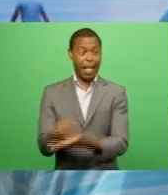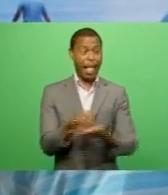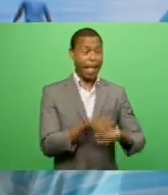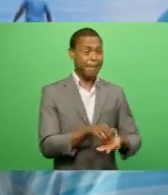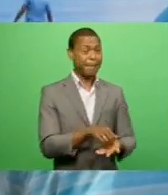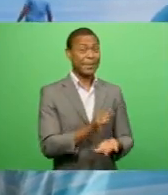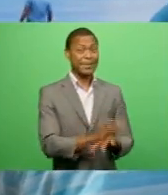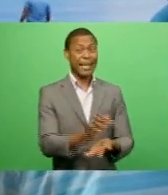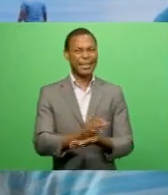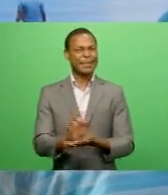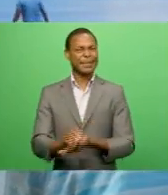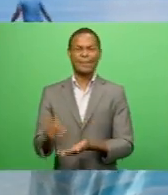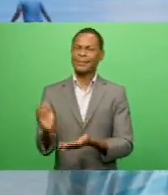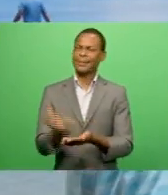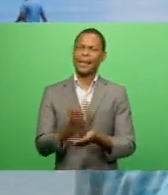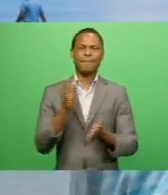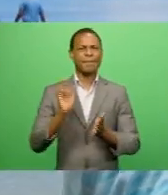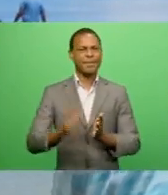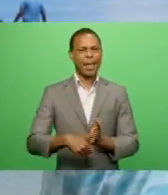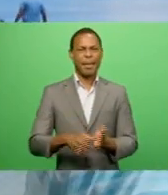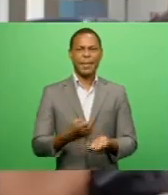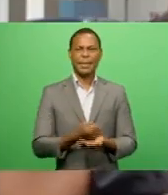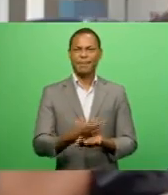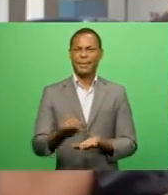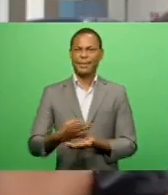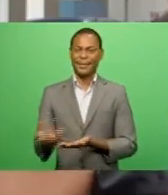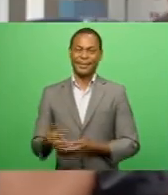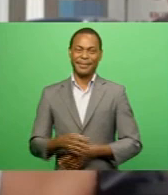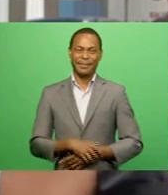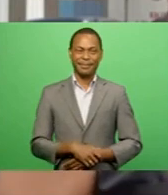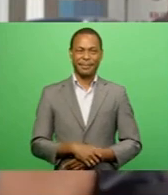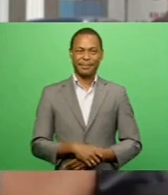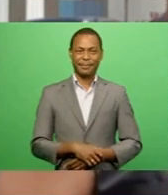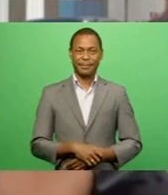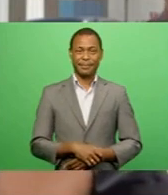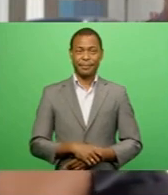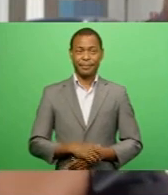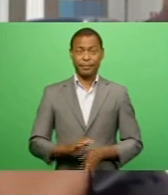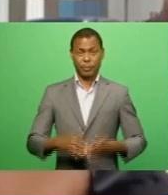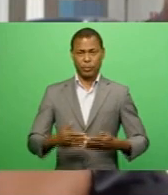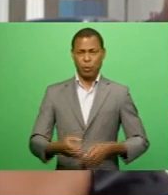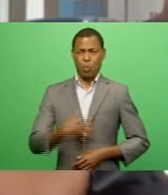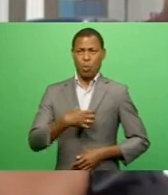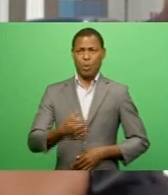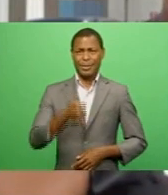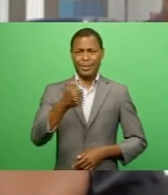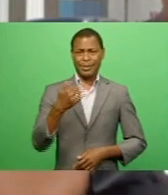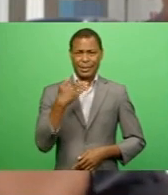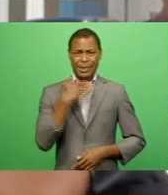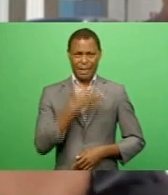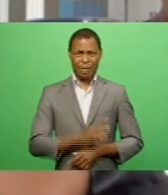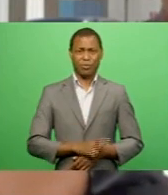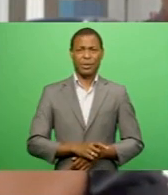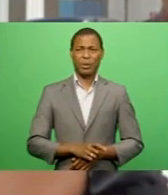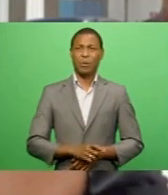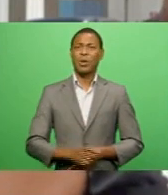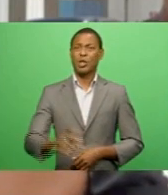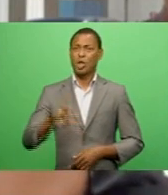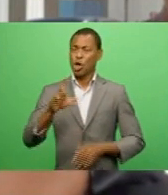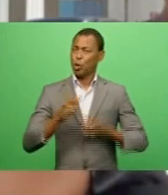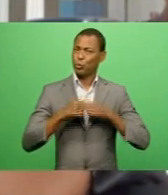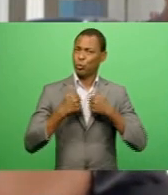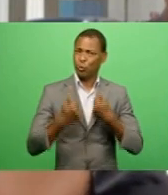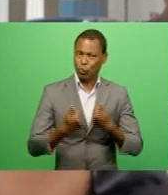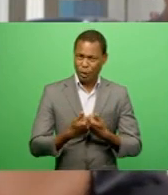saves our time and expenses. To date, more than 600 farmers have been contracted with AMA. Fiji